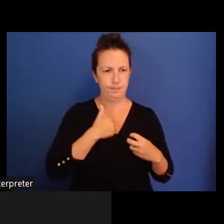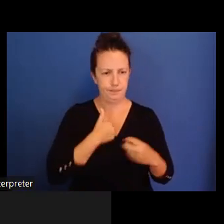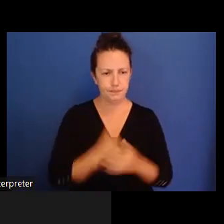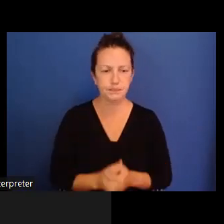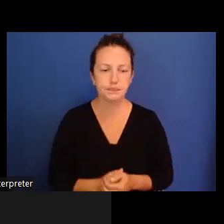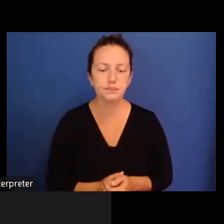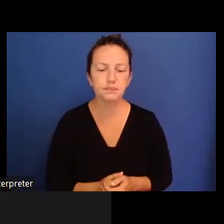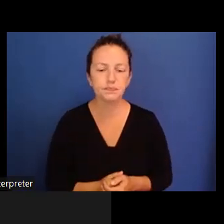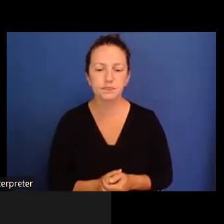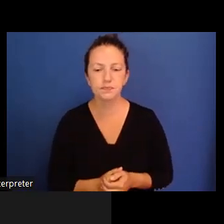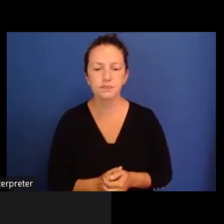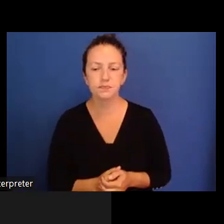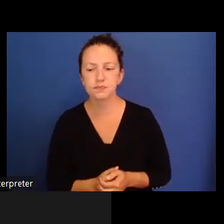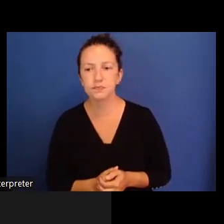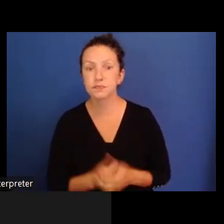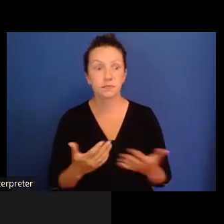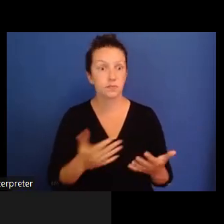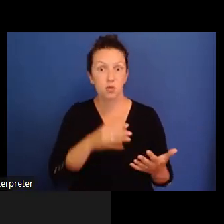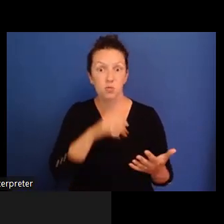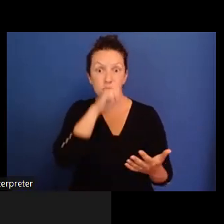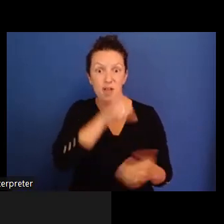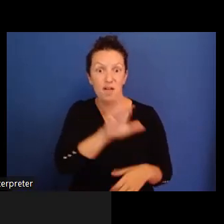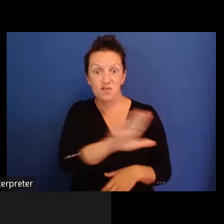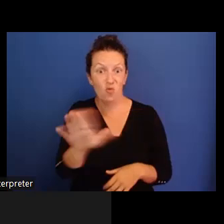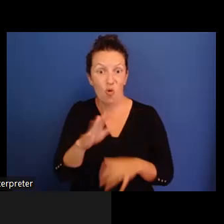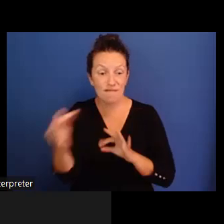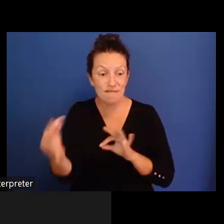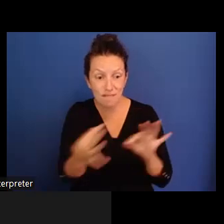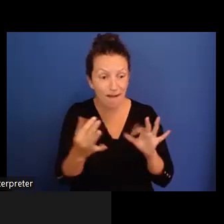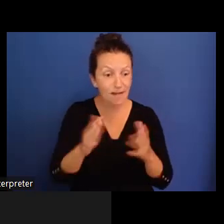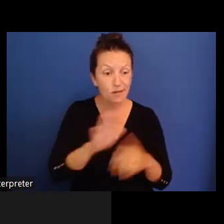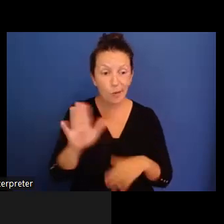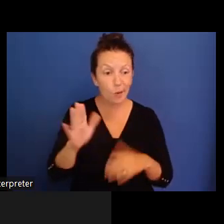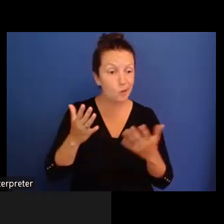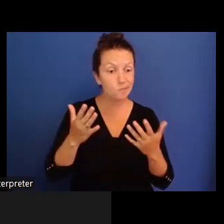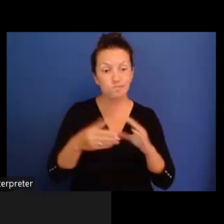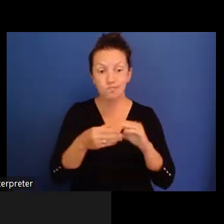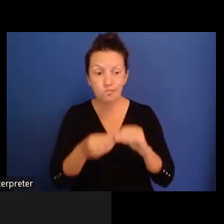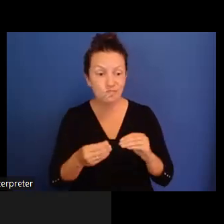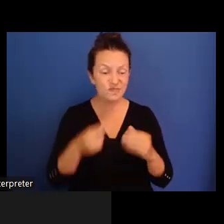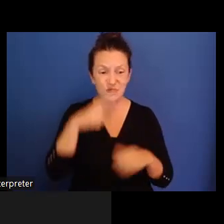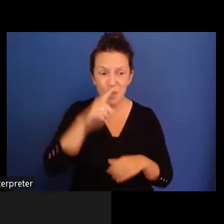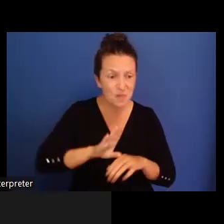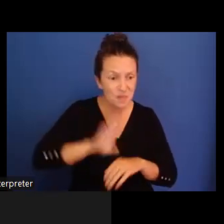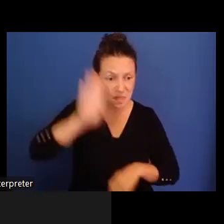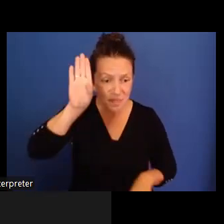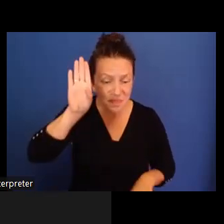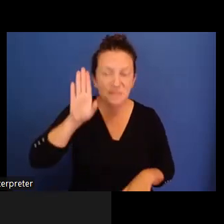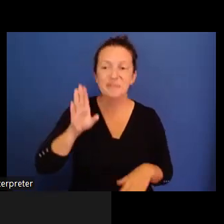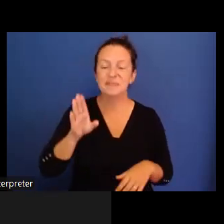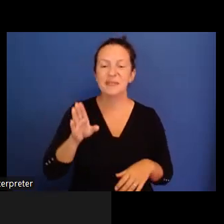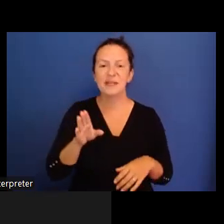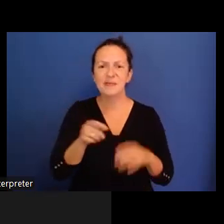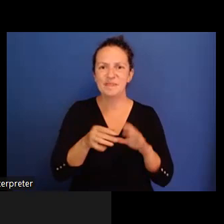again, we would love to hear from you. Anybody who wants to raise their hand and tell us, you heard these